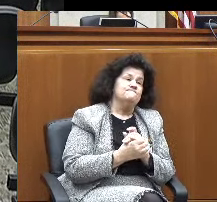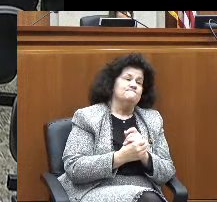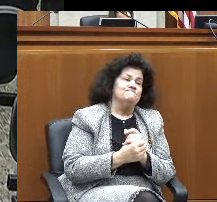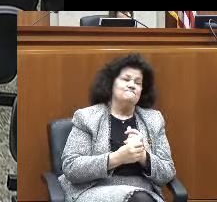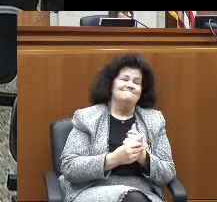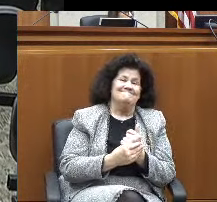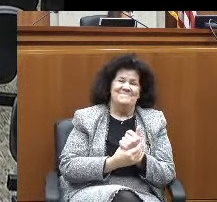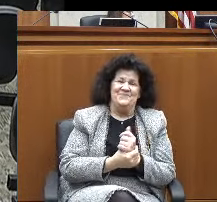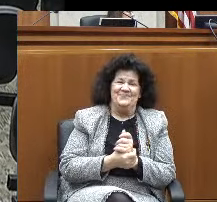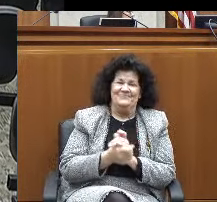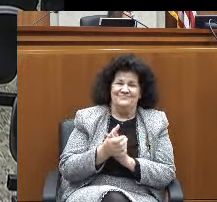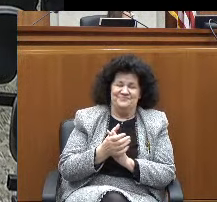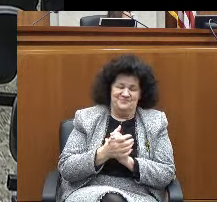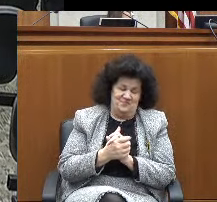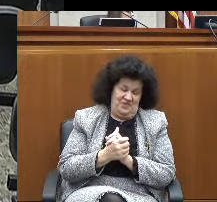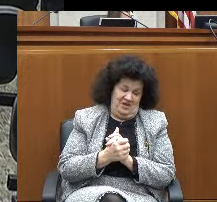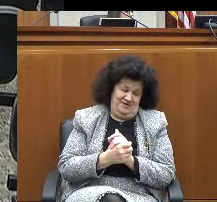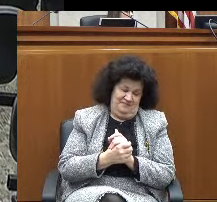Oh, great, thank you.